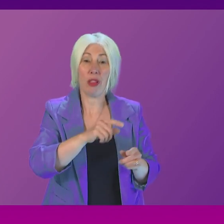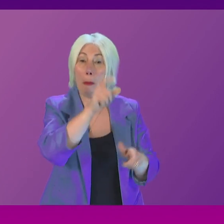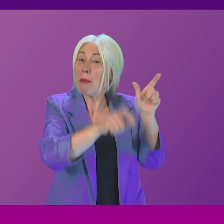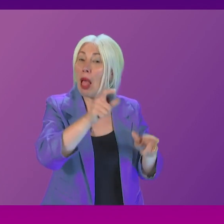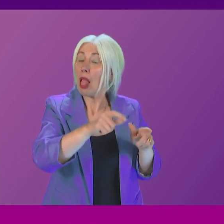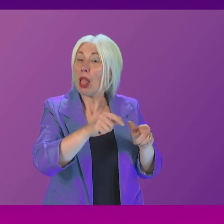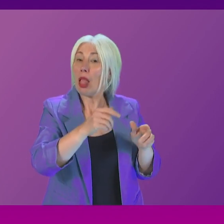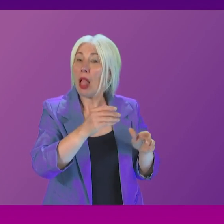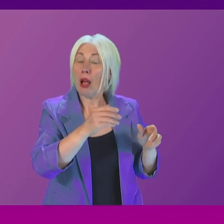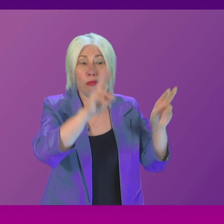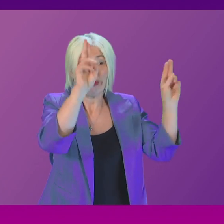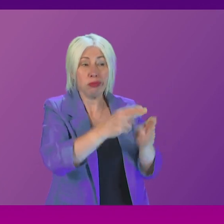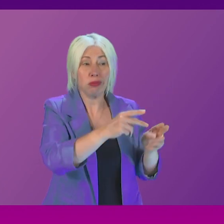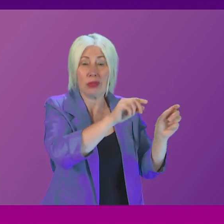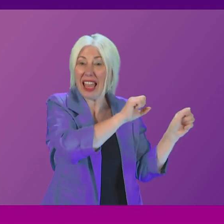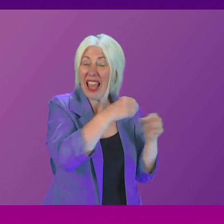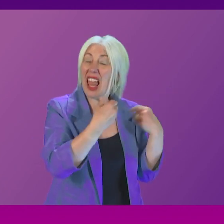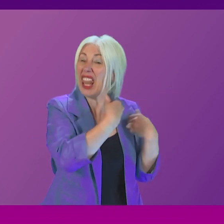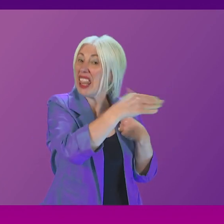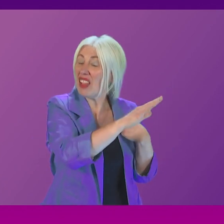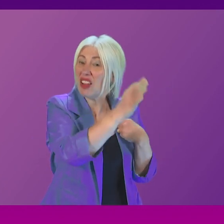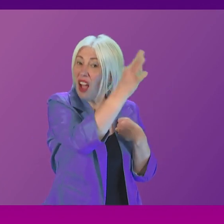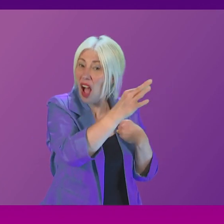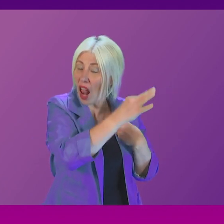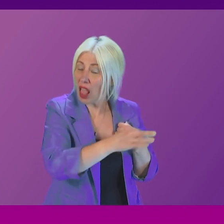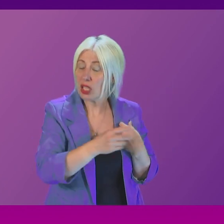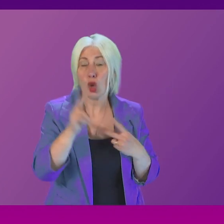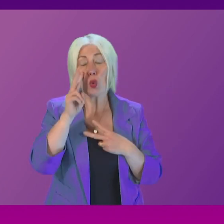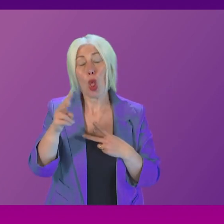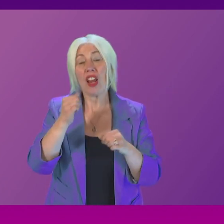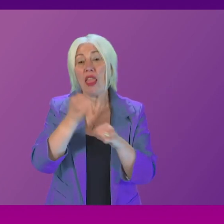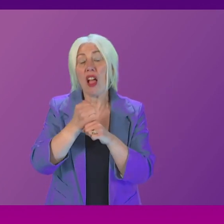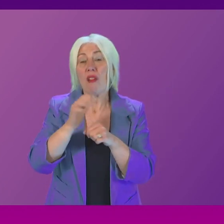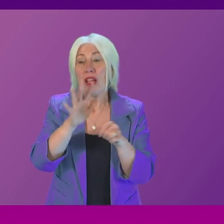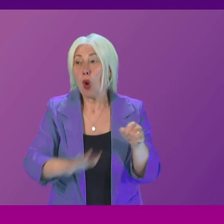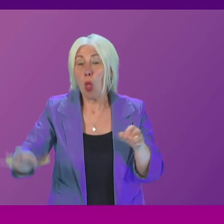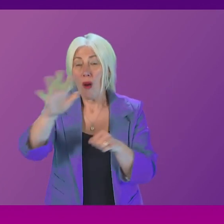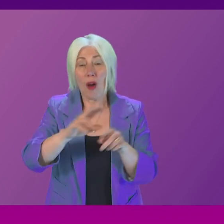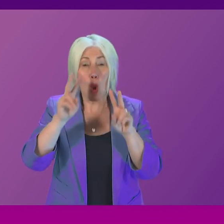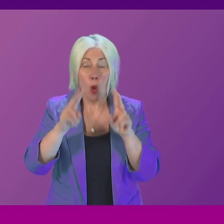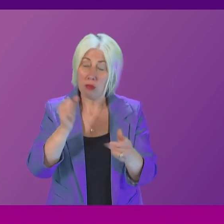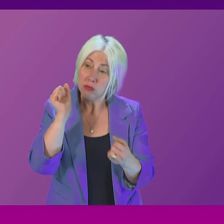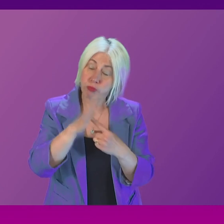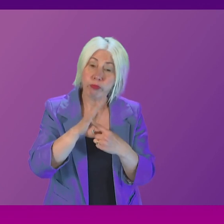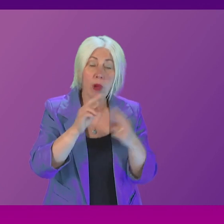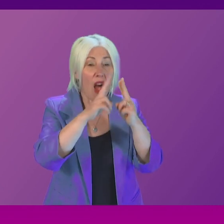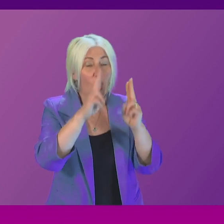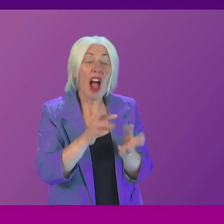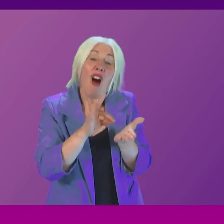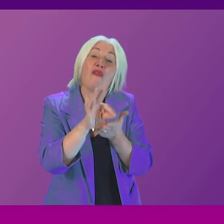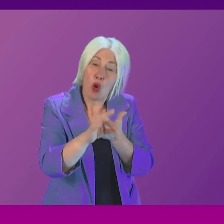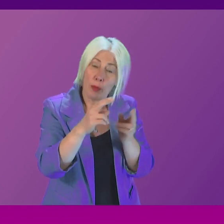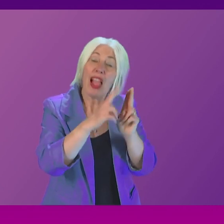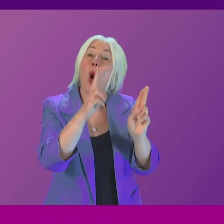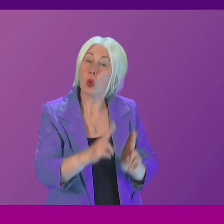depopulation. So we are committed as a government to having that cross-governmental approach. We know how important housing and affordable housing it